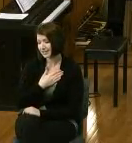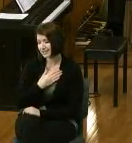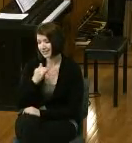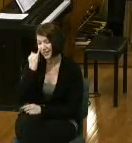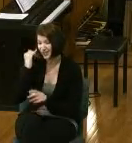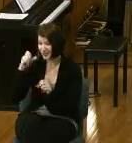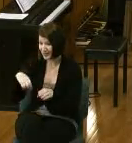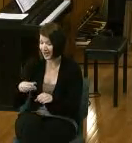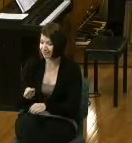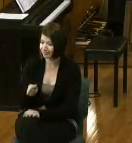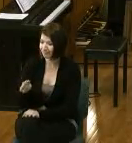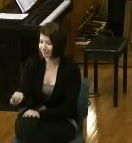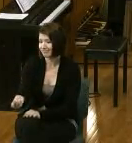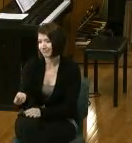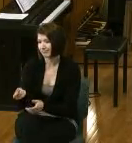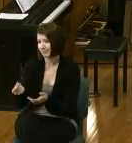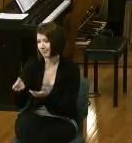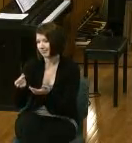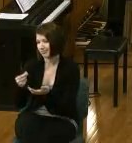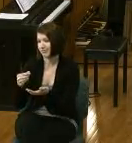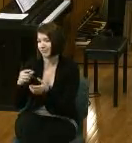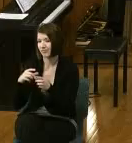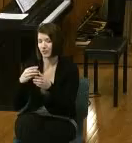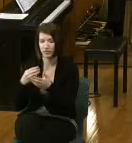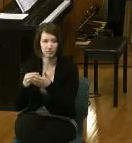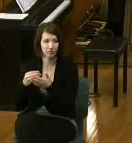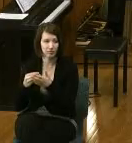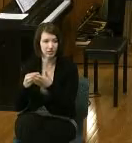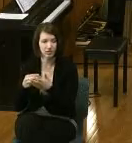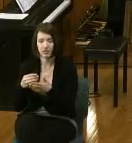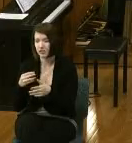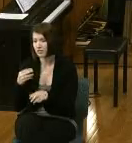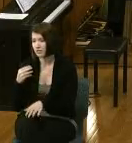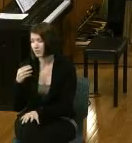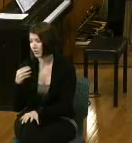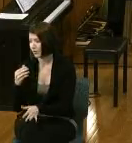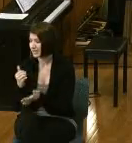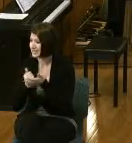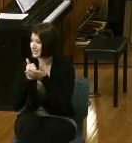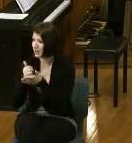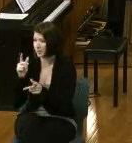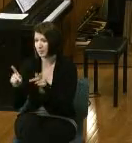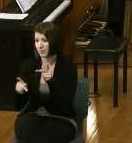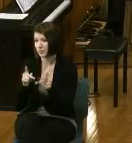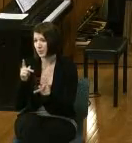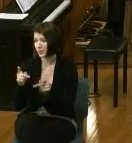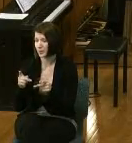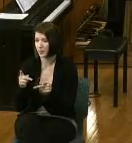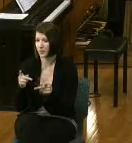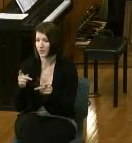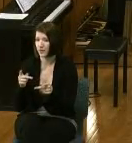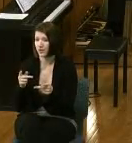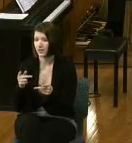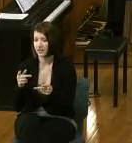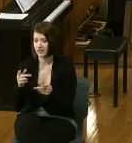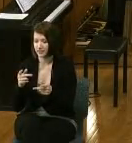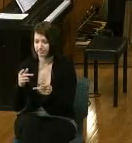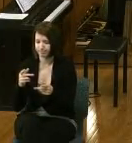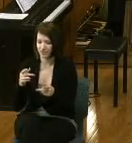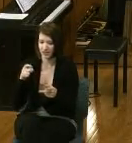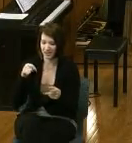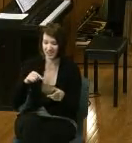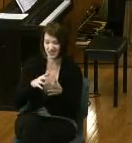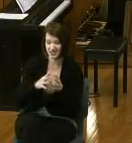remember where it's going to. It's helping people in need, and it's helping make our country a better country.